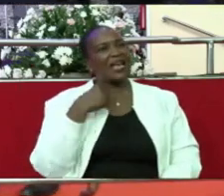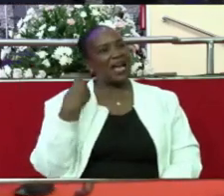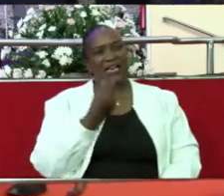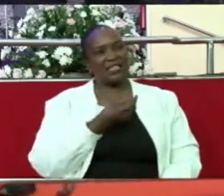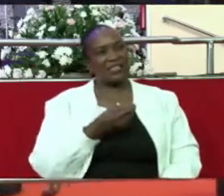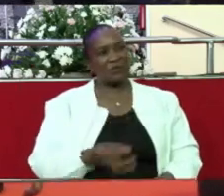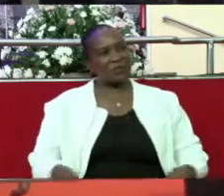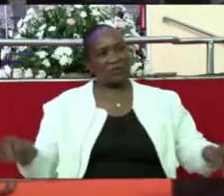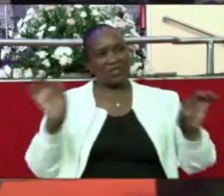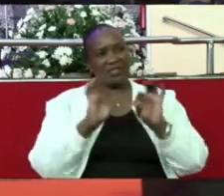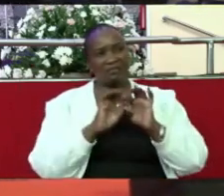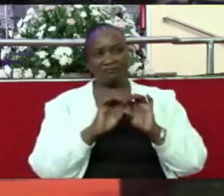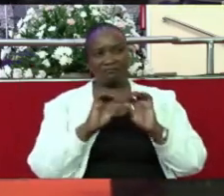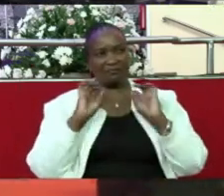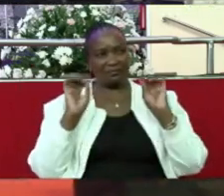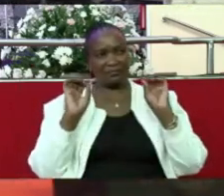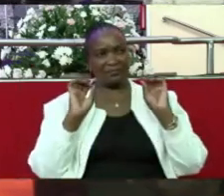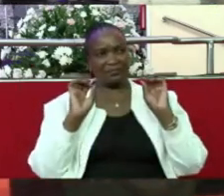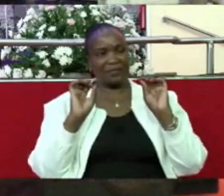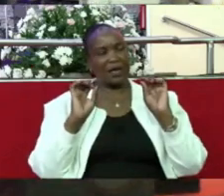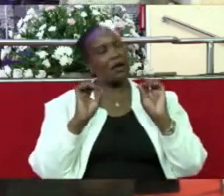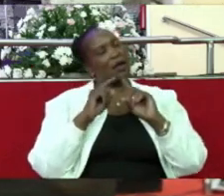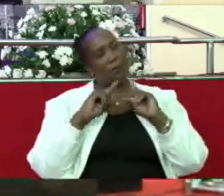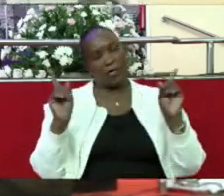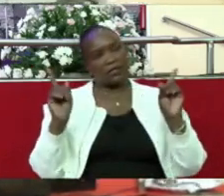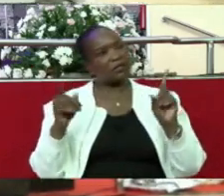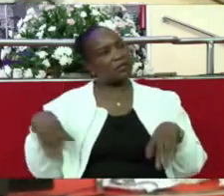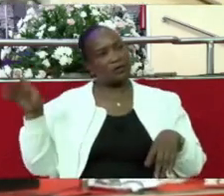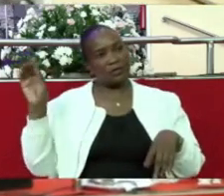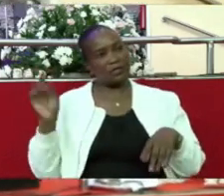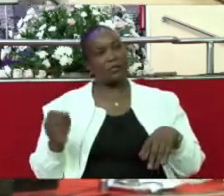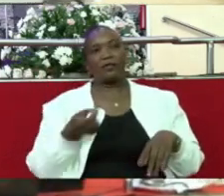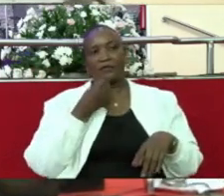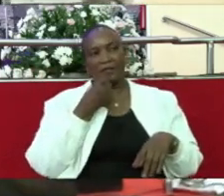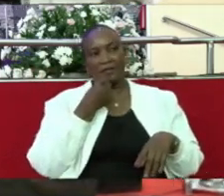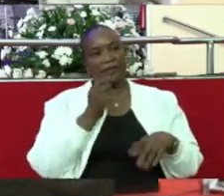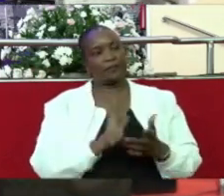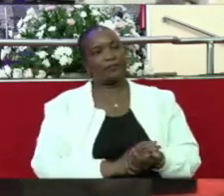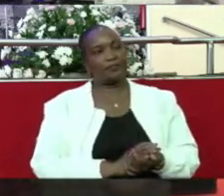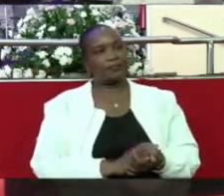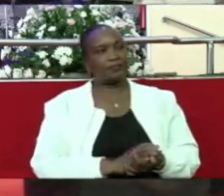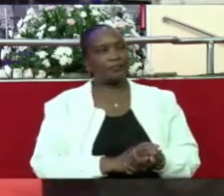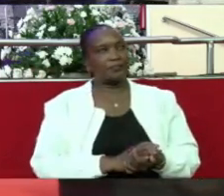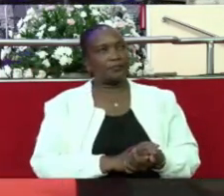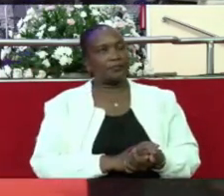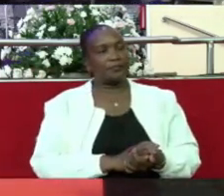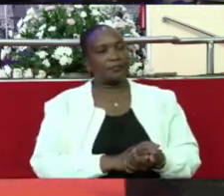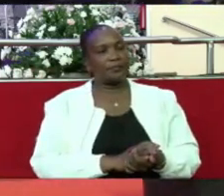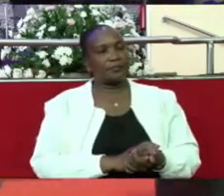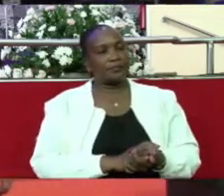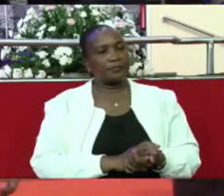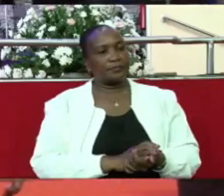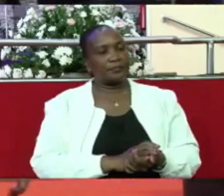that someone will say, what can I do for you? What do you want here? And as I